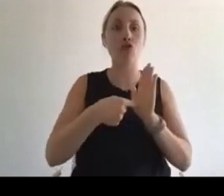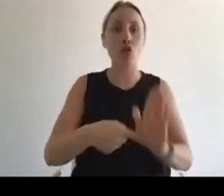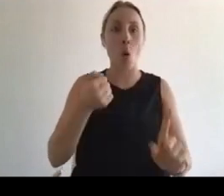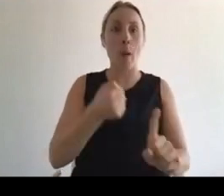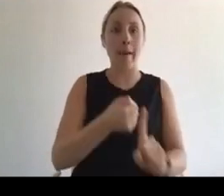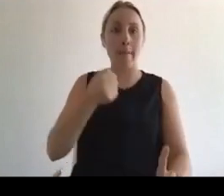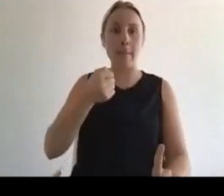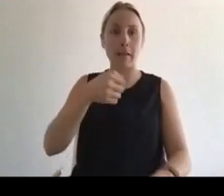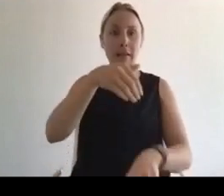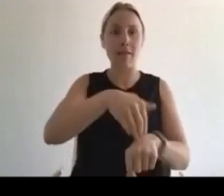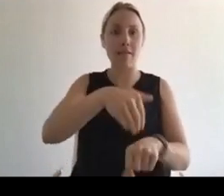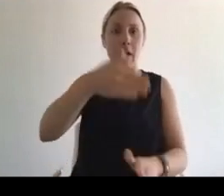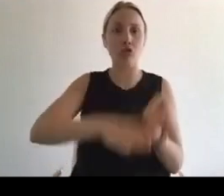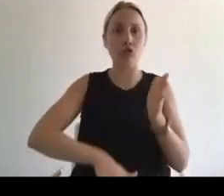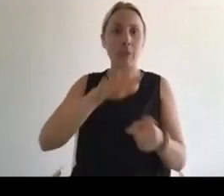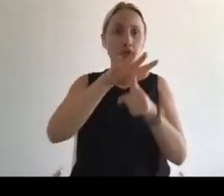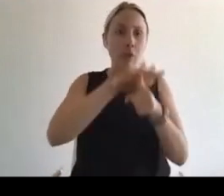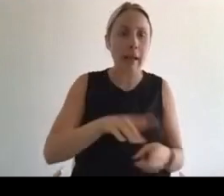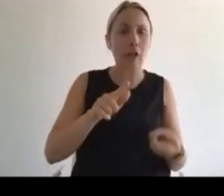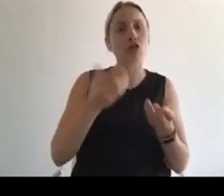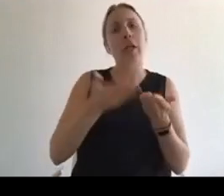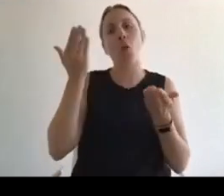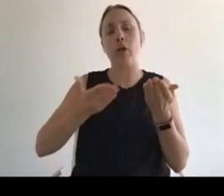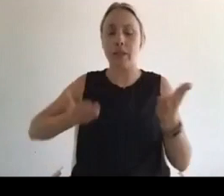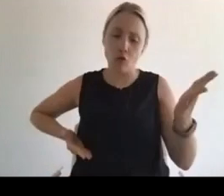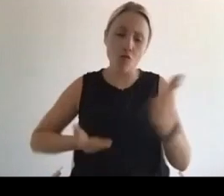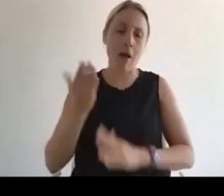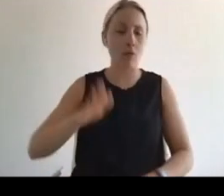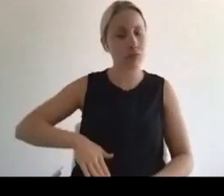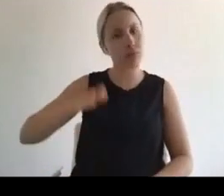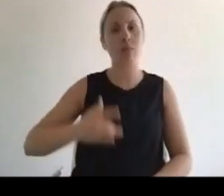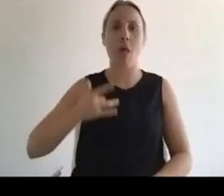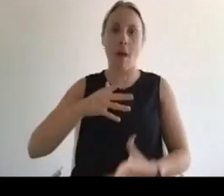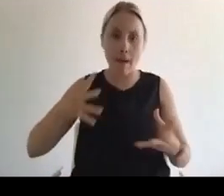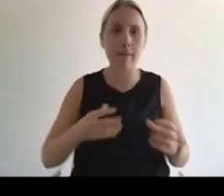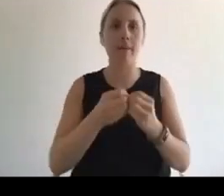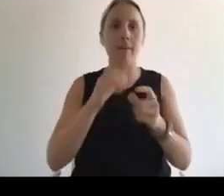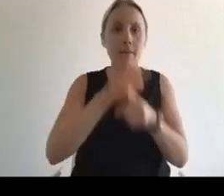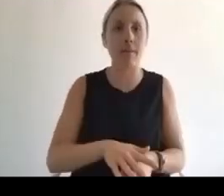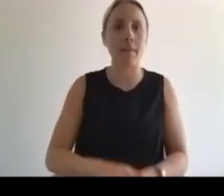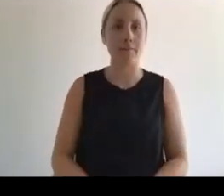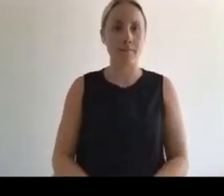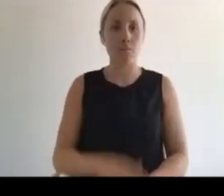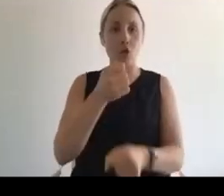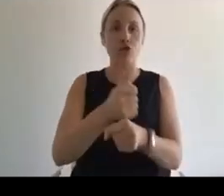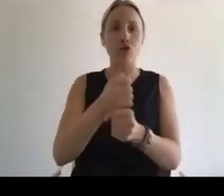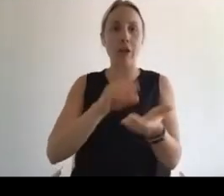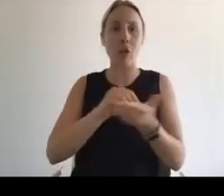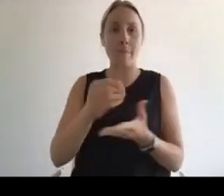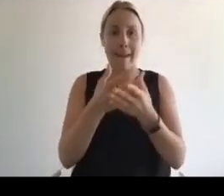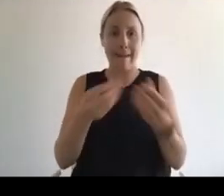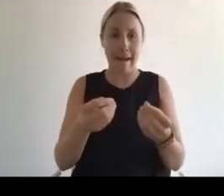inequalities over a lifetime. When we talk about the gender pay gap, as we know, it is either the median or the